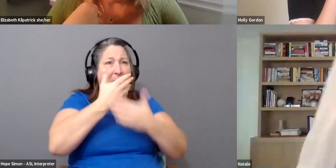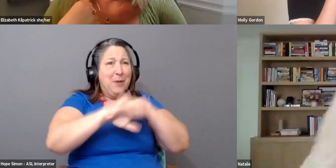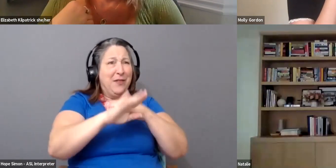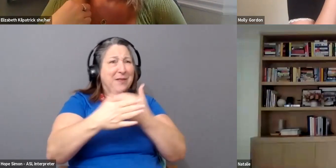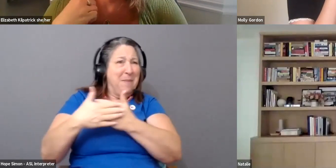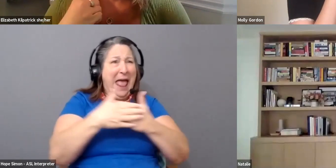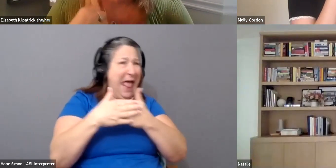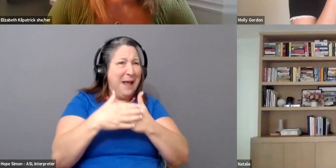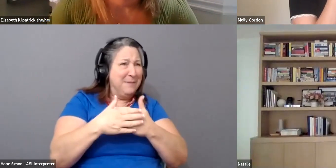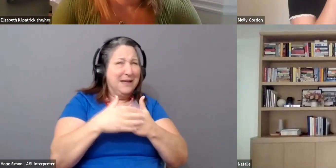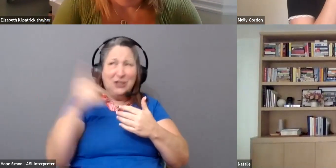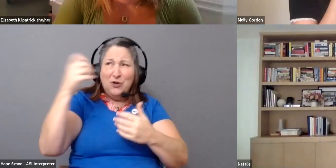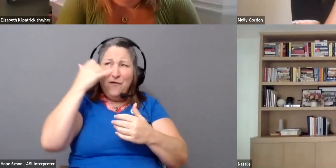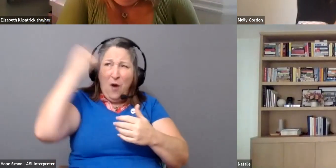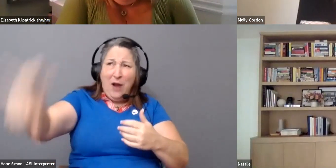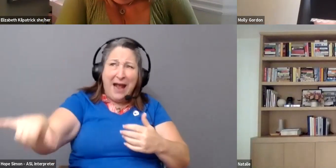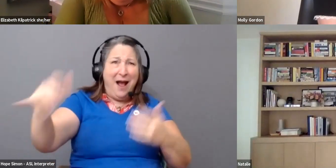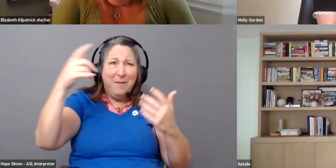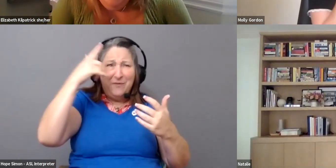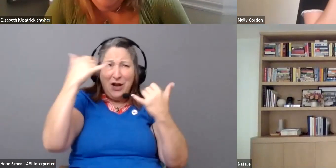Hold on.